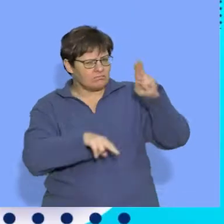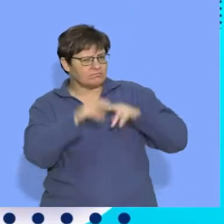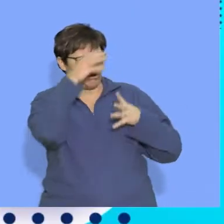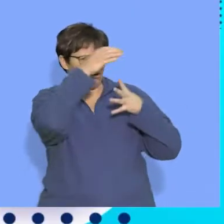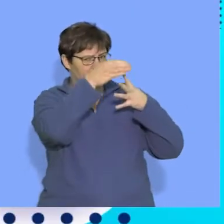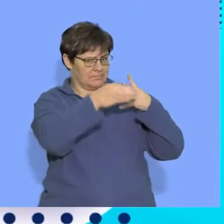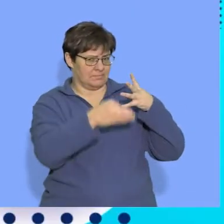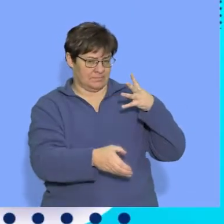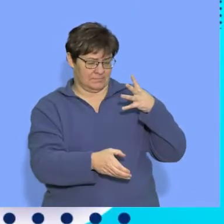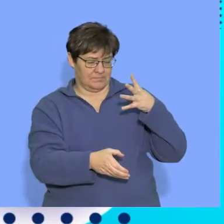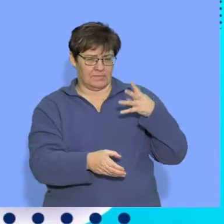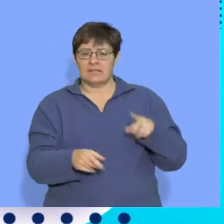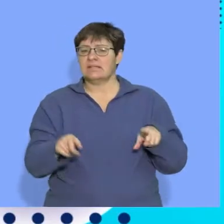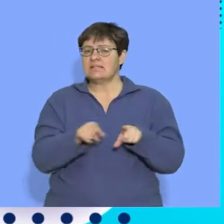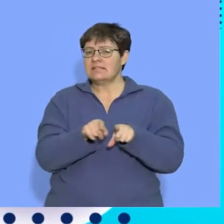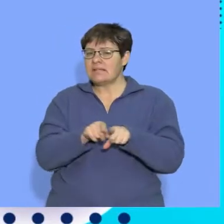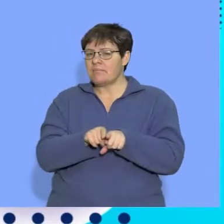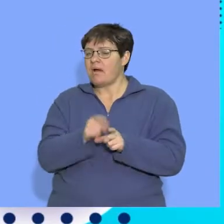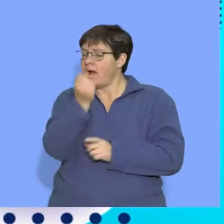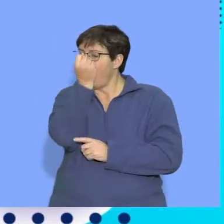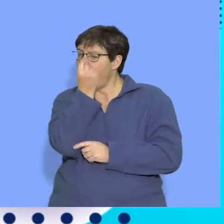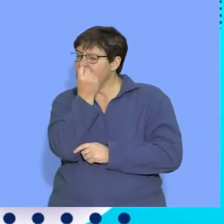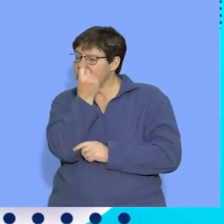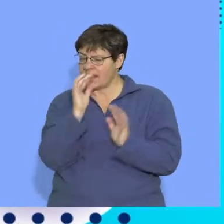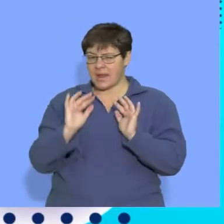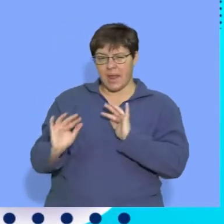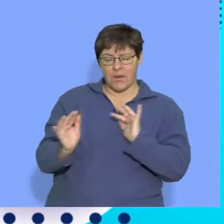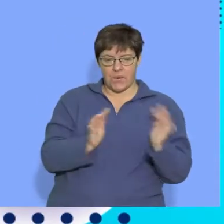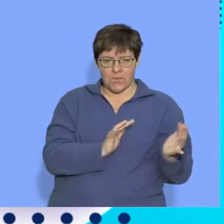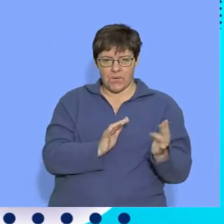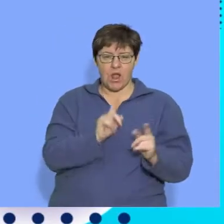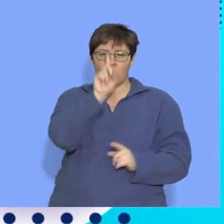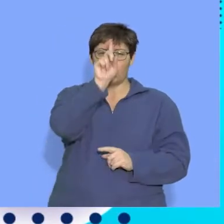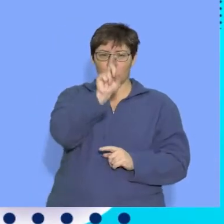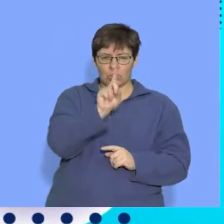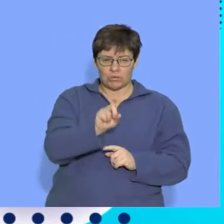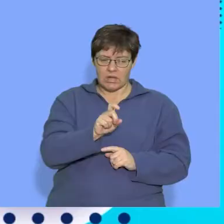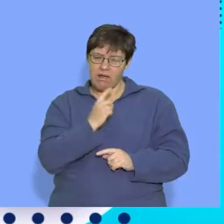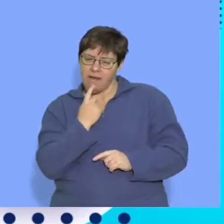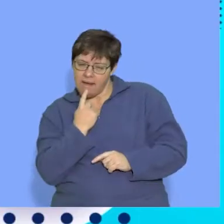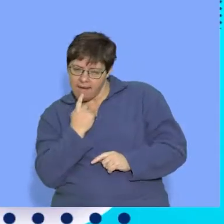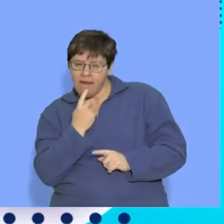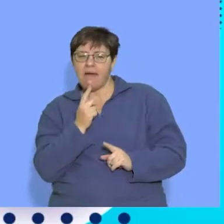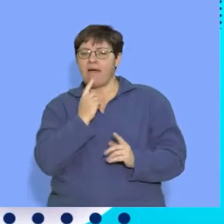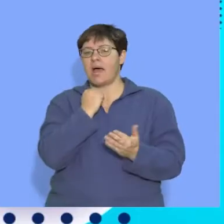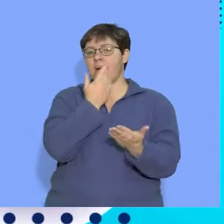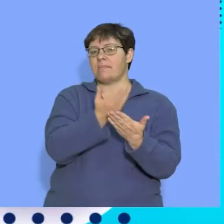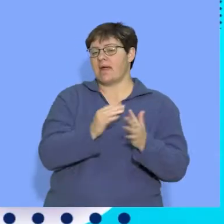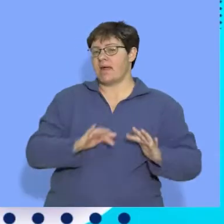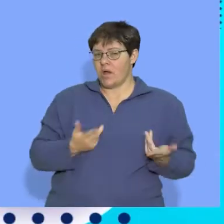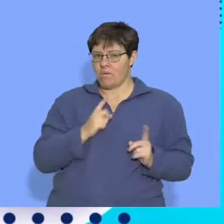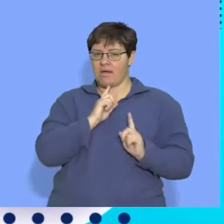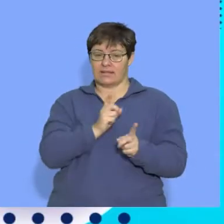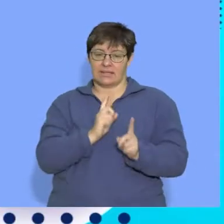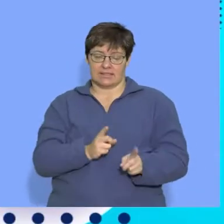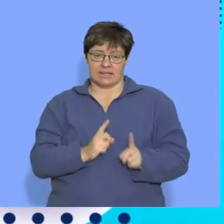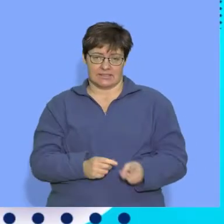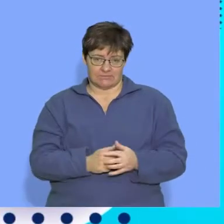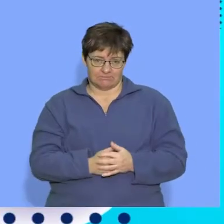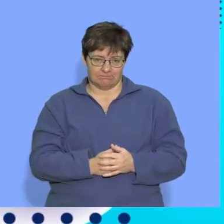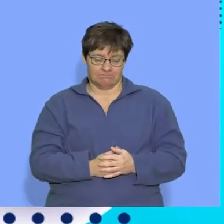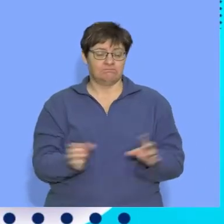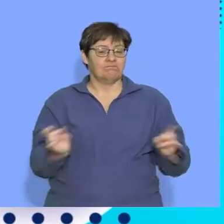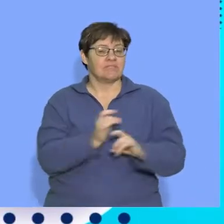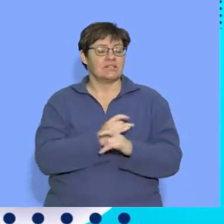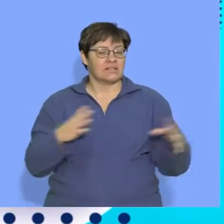concepts, and we're going to try and apply our understanding to solving some questions and applying that to different scenarios. So let's get straight into the